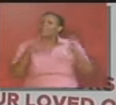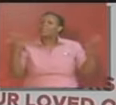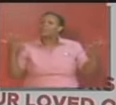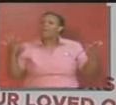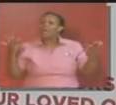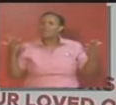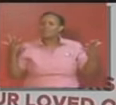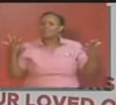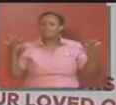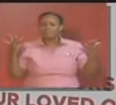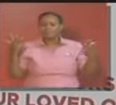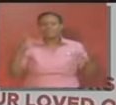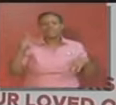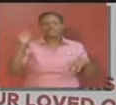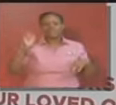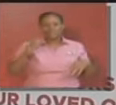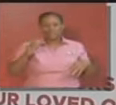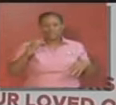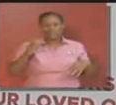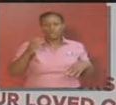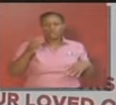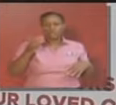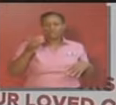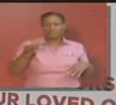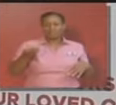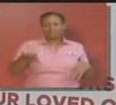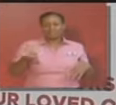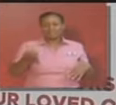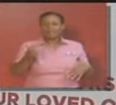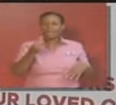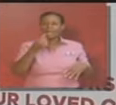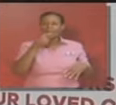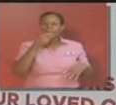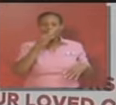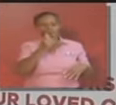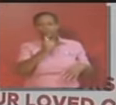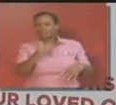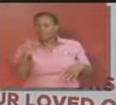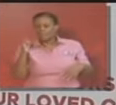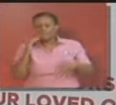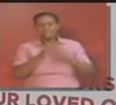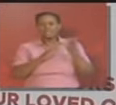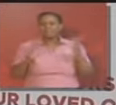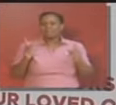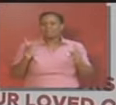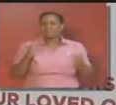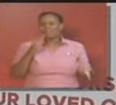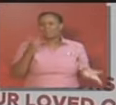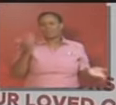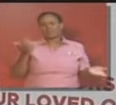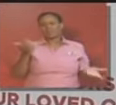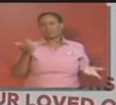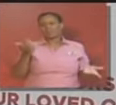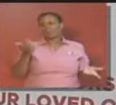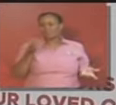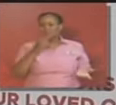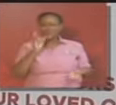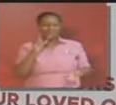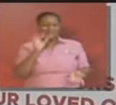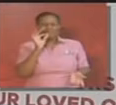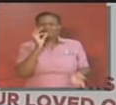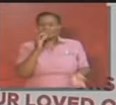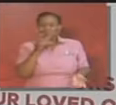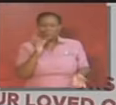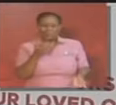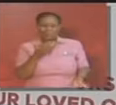So if I could just speak to that issue of persons, politely declining and saying it's okay, I don't wish to be swabbed. The disadvantage